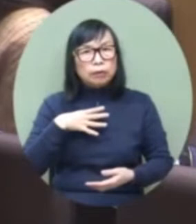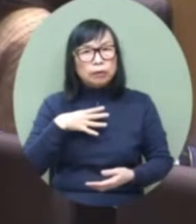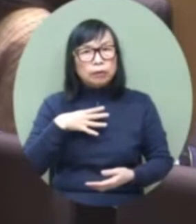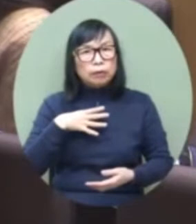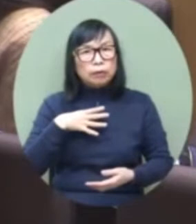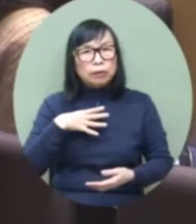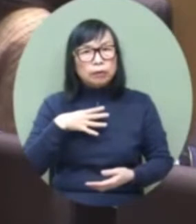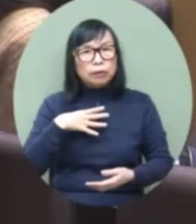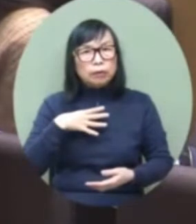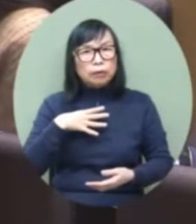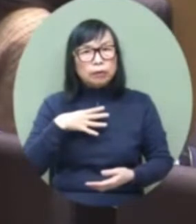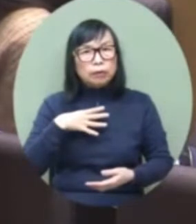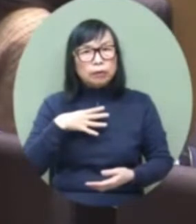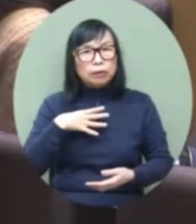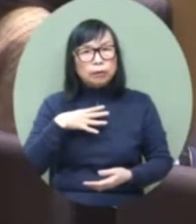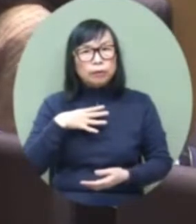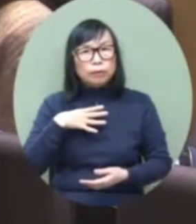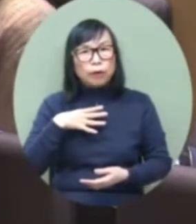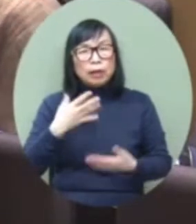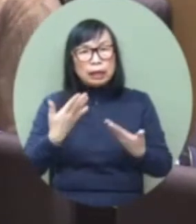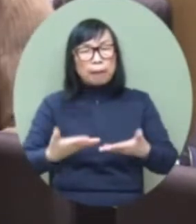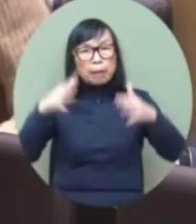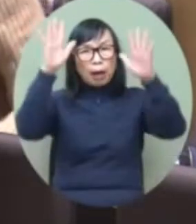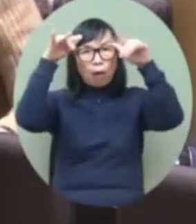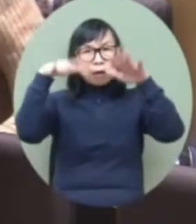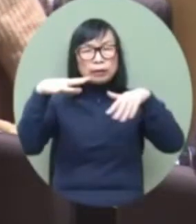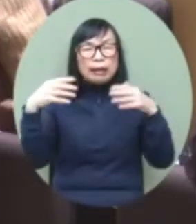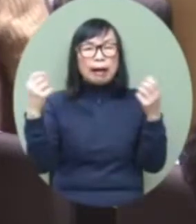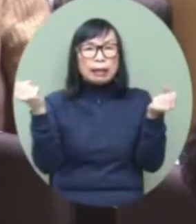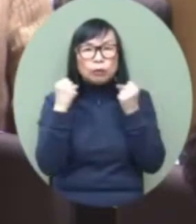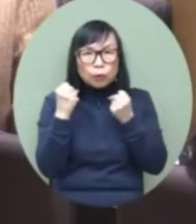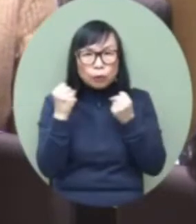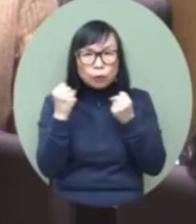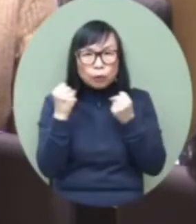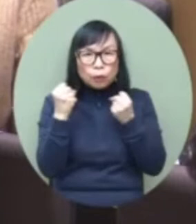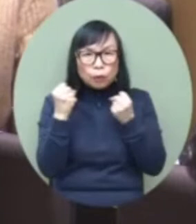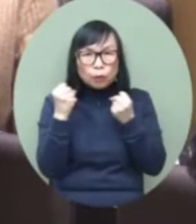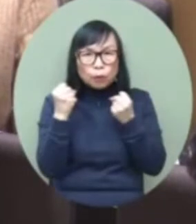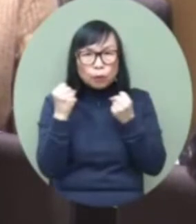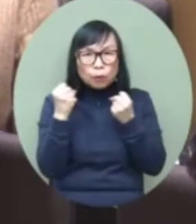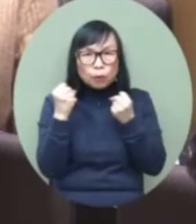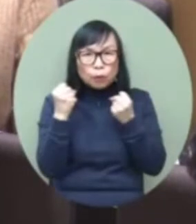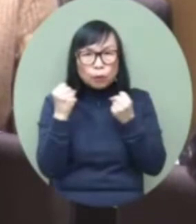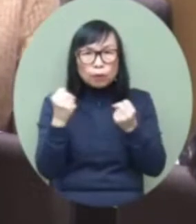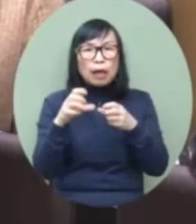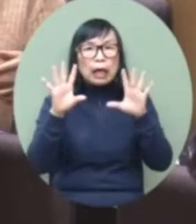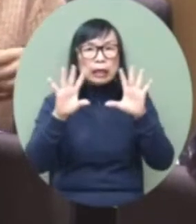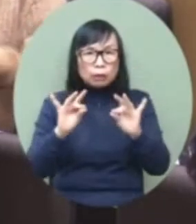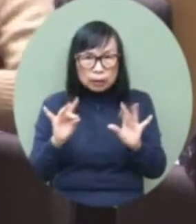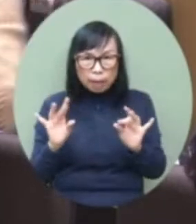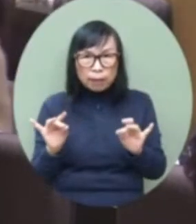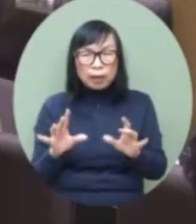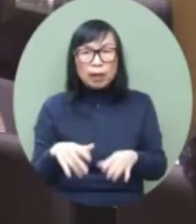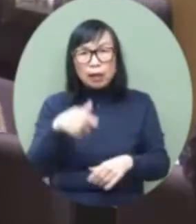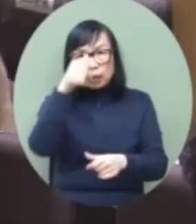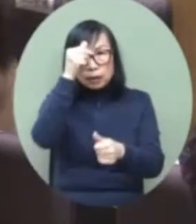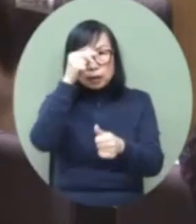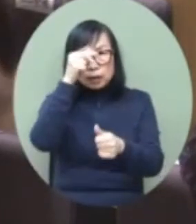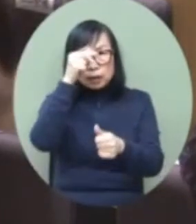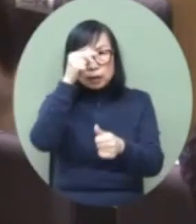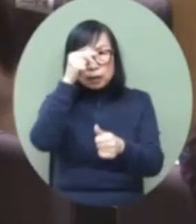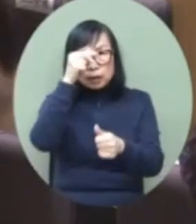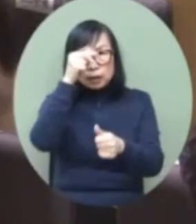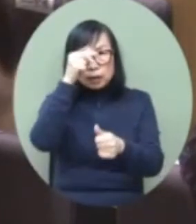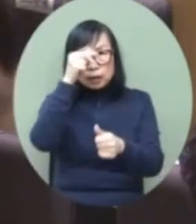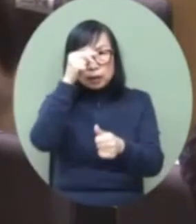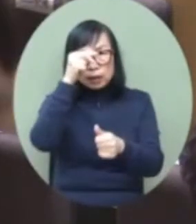can the hospital authority also provide figures on patients in